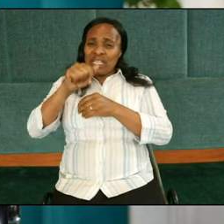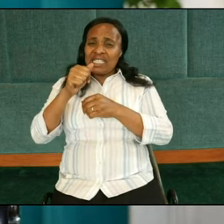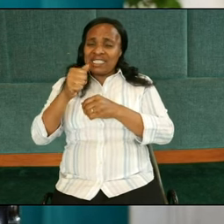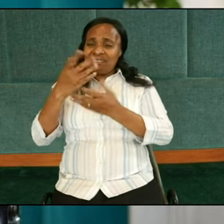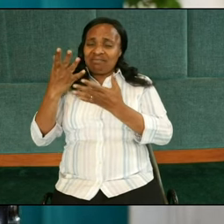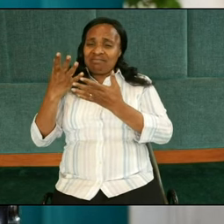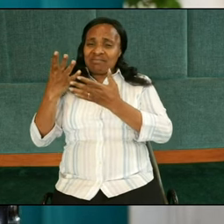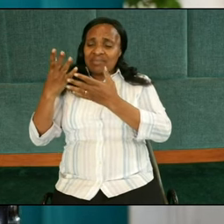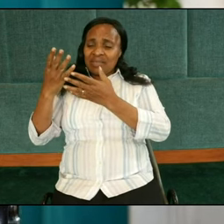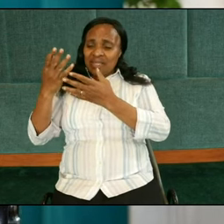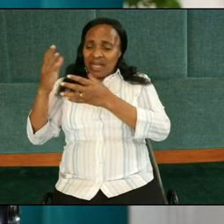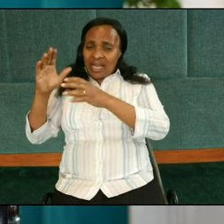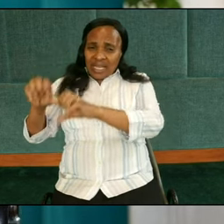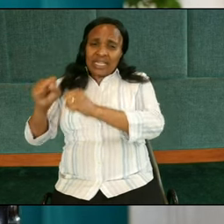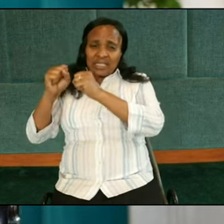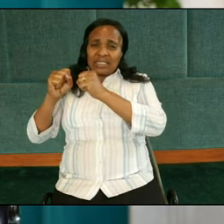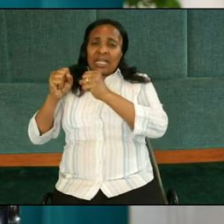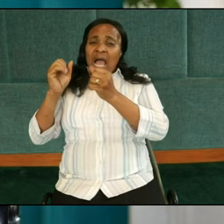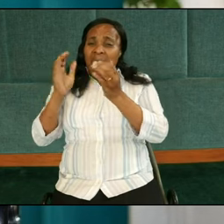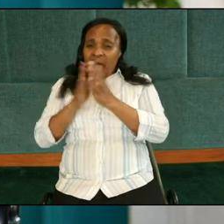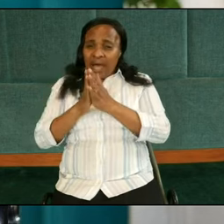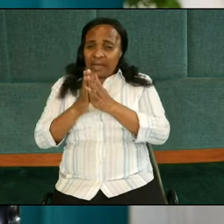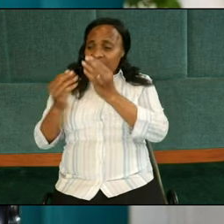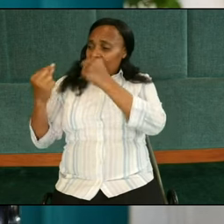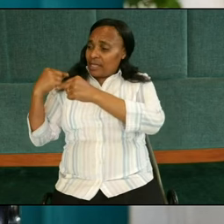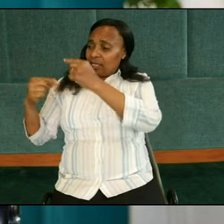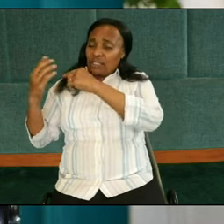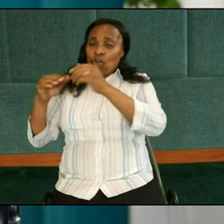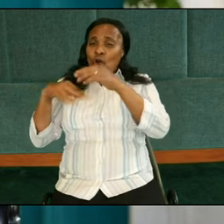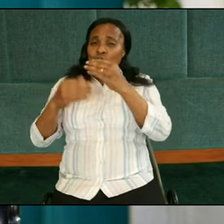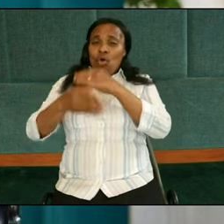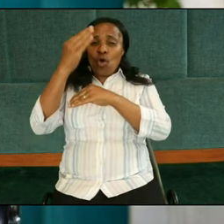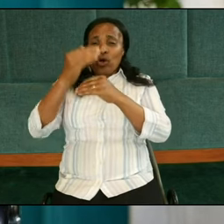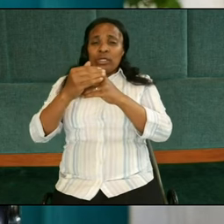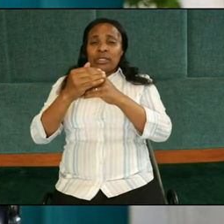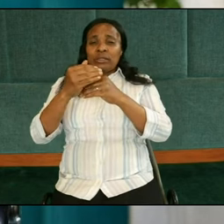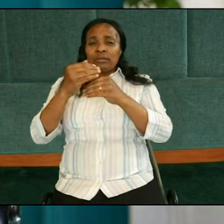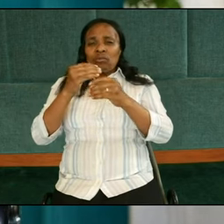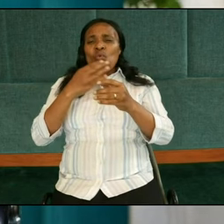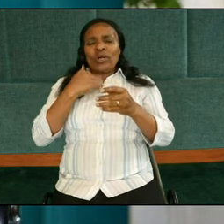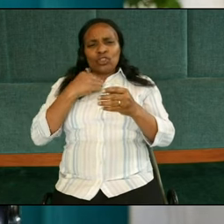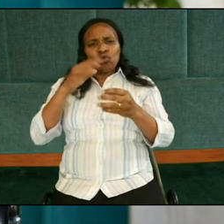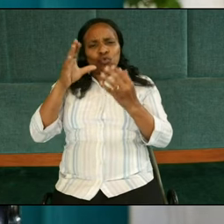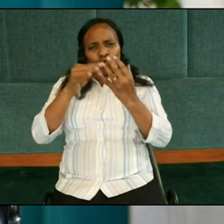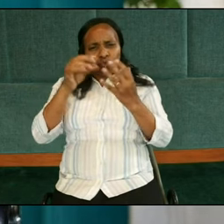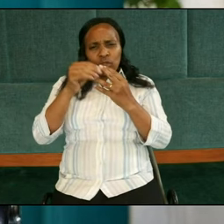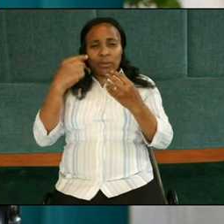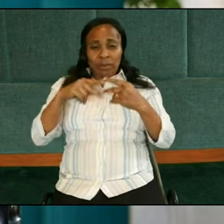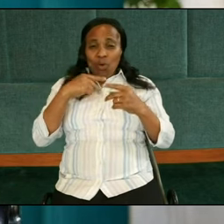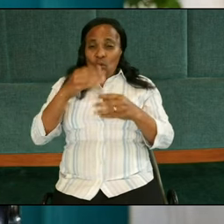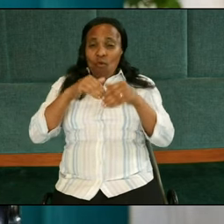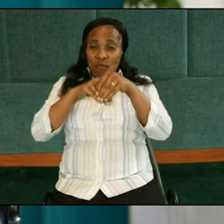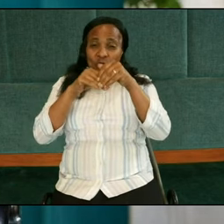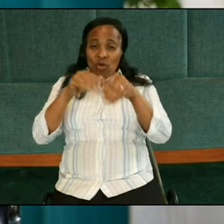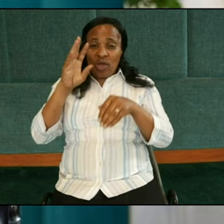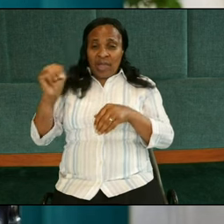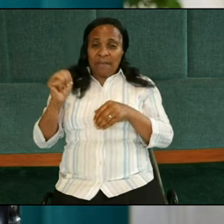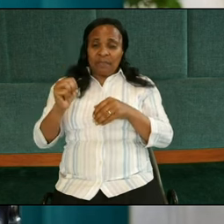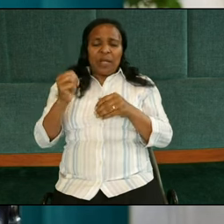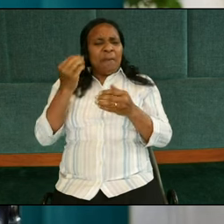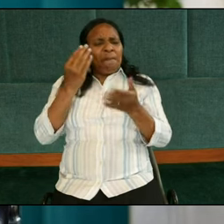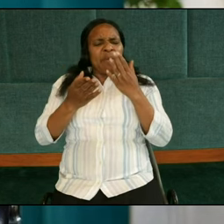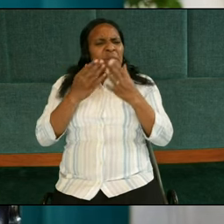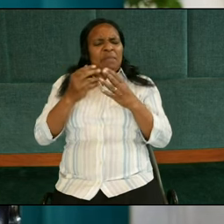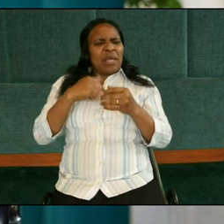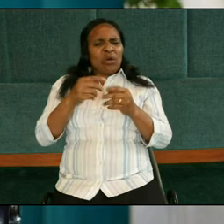legacy God gives to those who choose to follow him, mm-hmm. and is that the case? So possibly, I don't know if